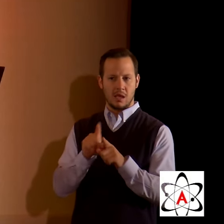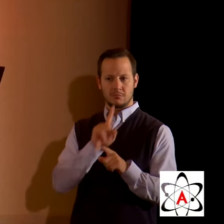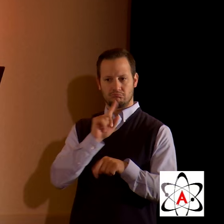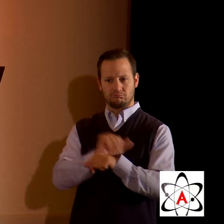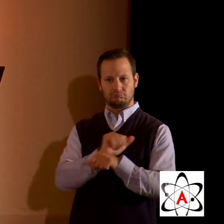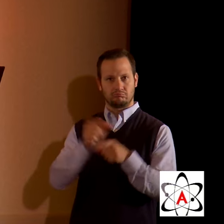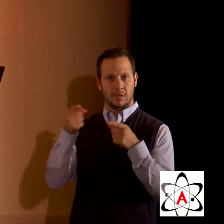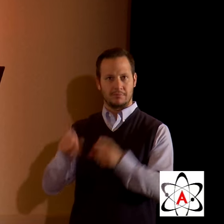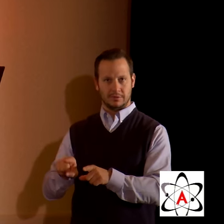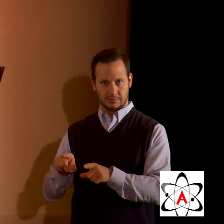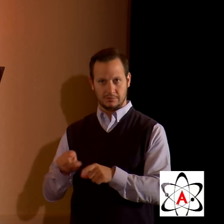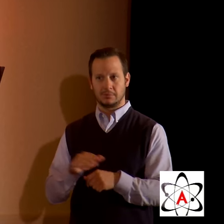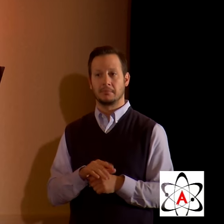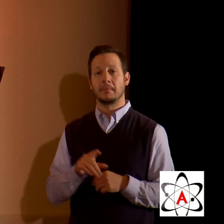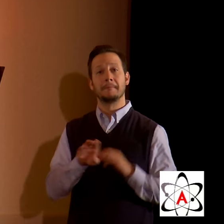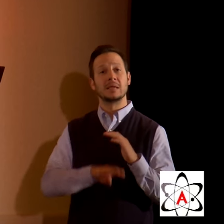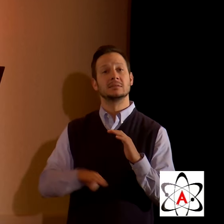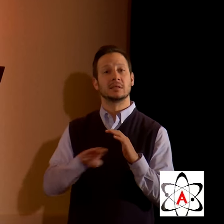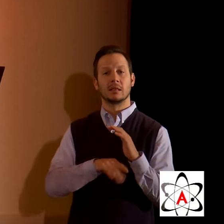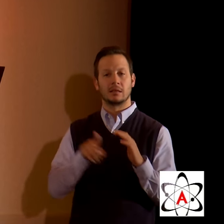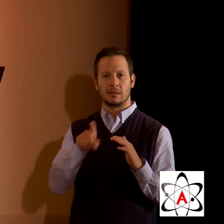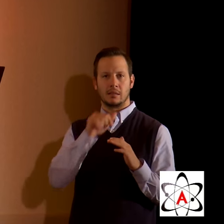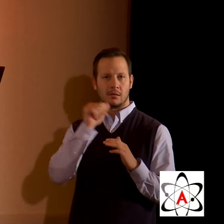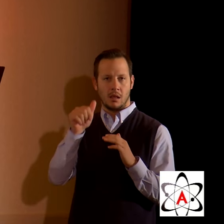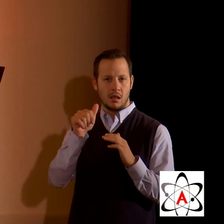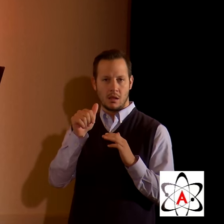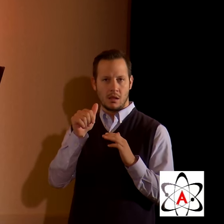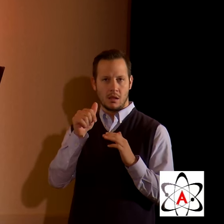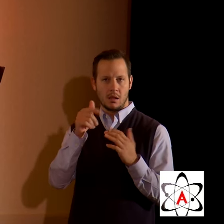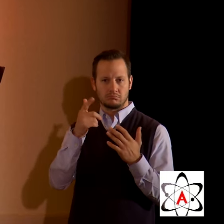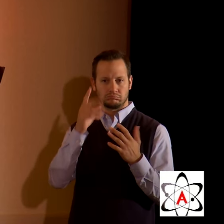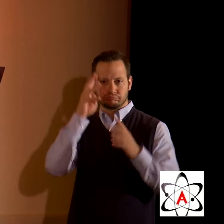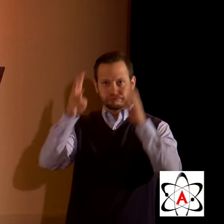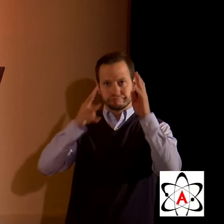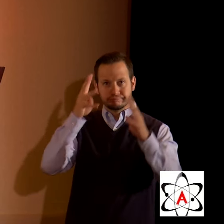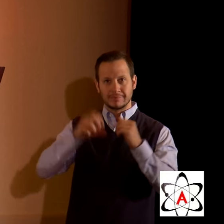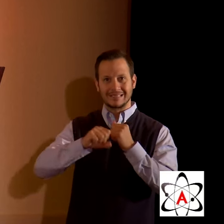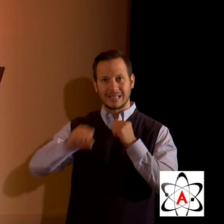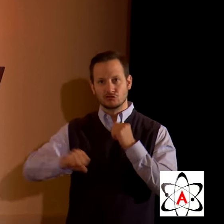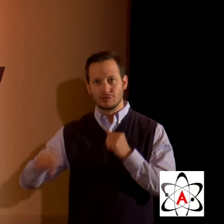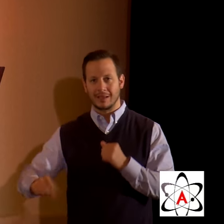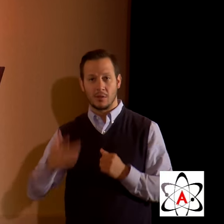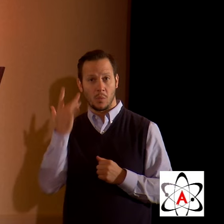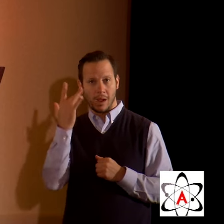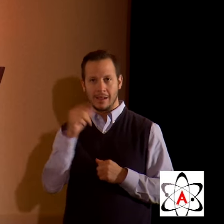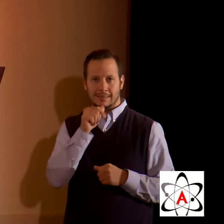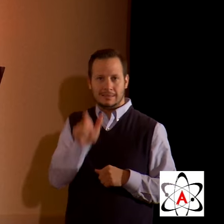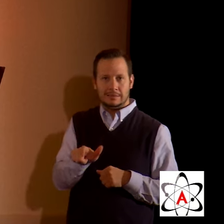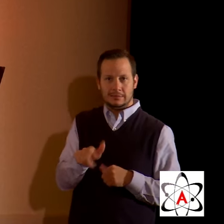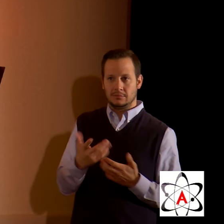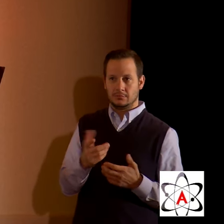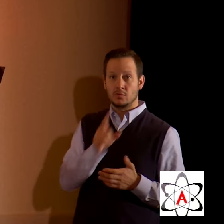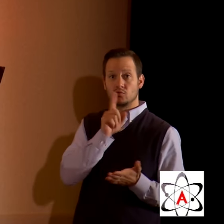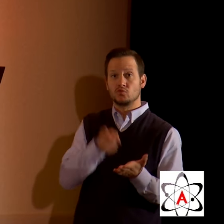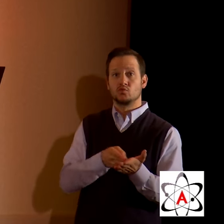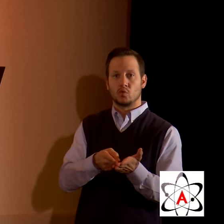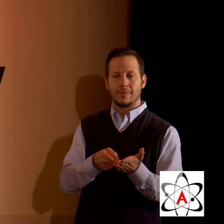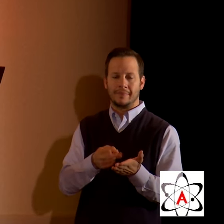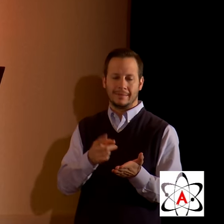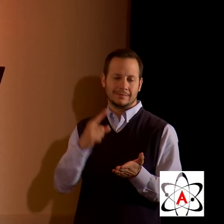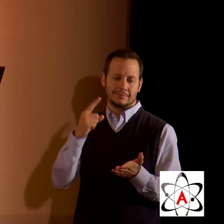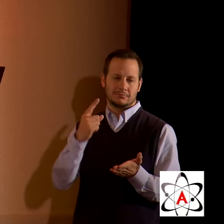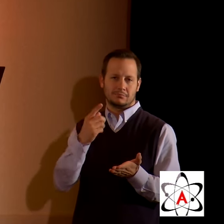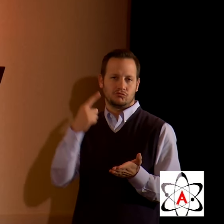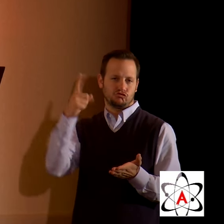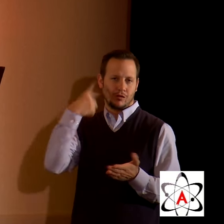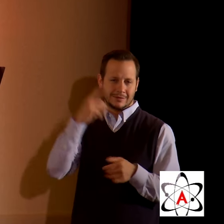happened. Basically, they didn't exaggerate because they didn't have to. The truth is ludicrous